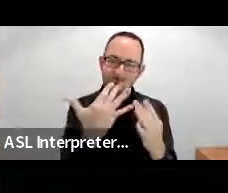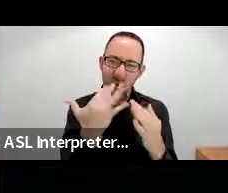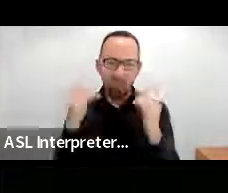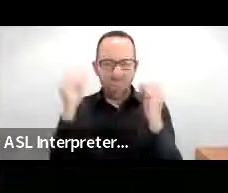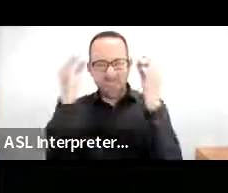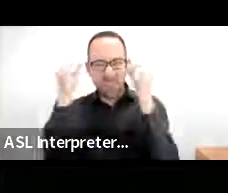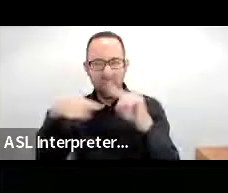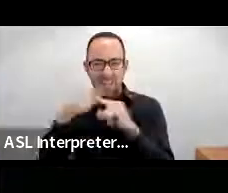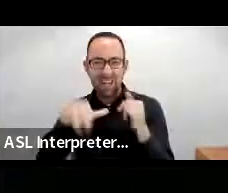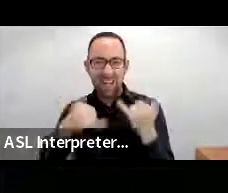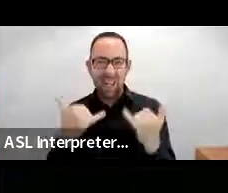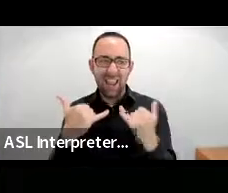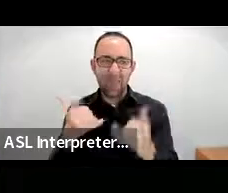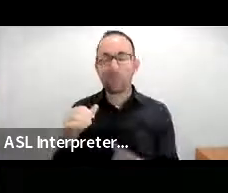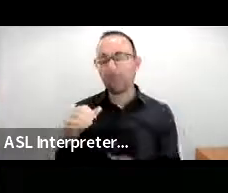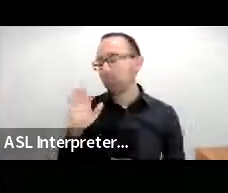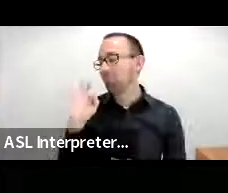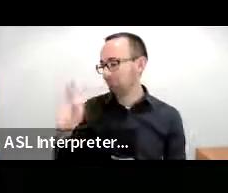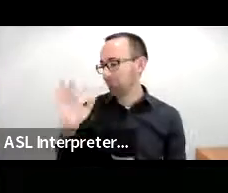thank you. Welcome.